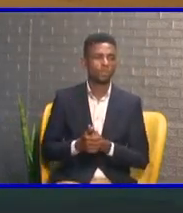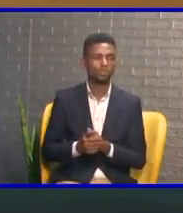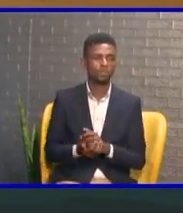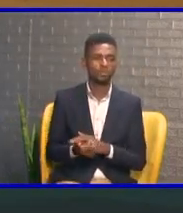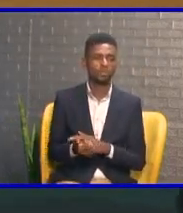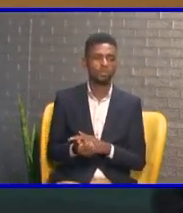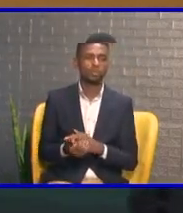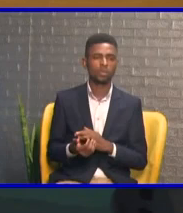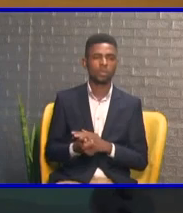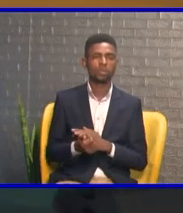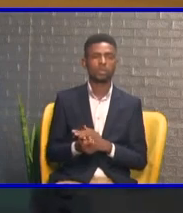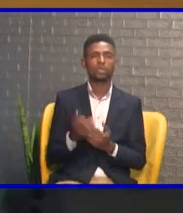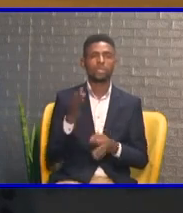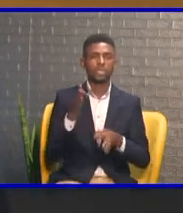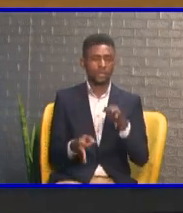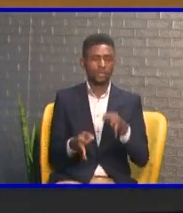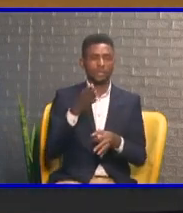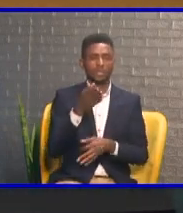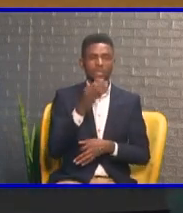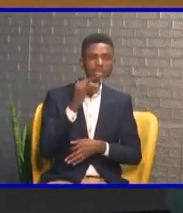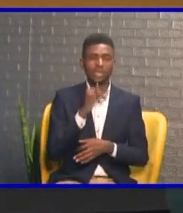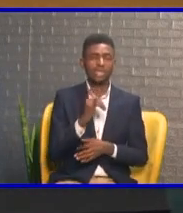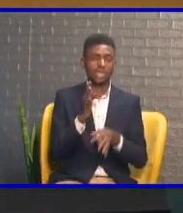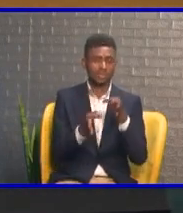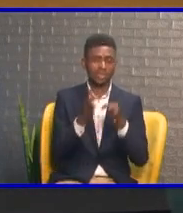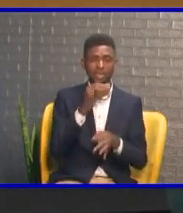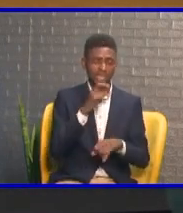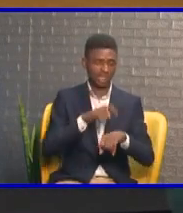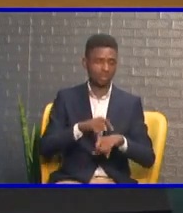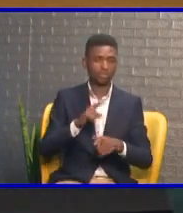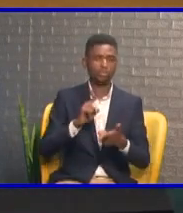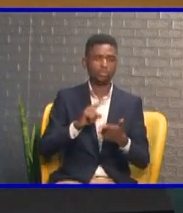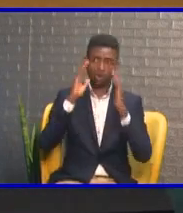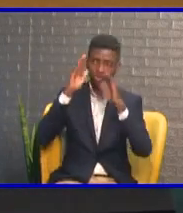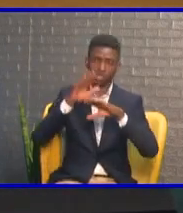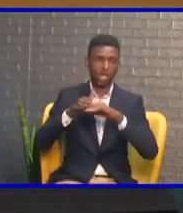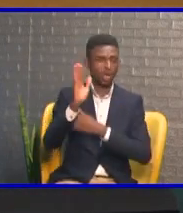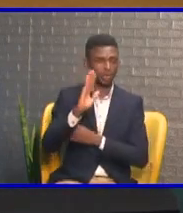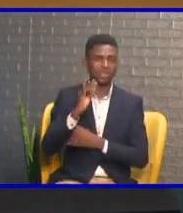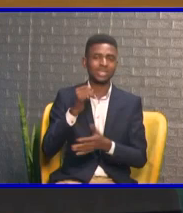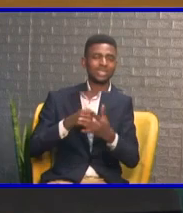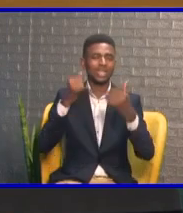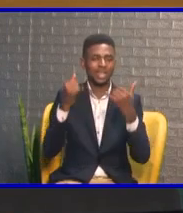If there's ever a time for us to focus, it is now. Say amen. Amen. How do I